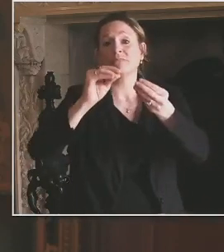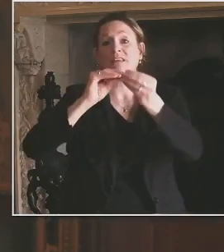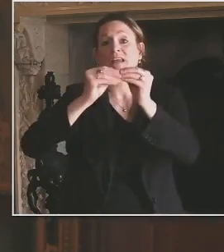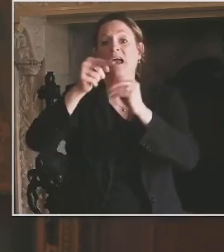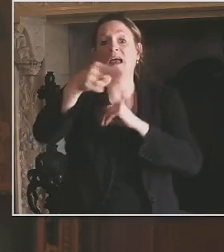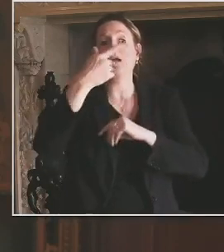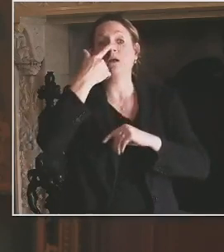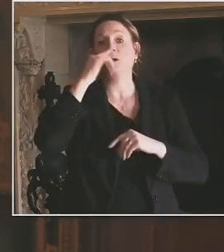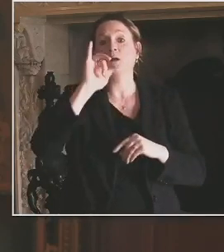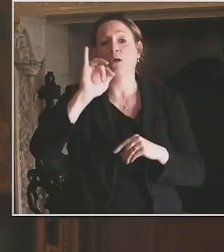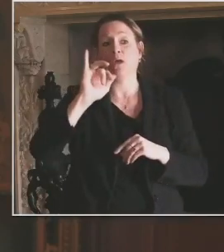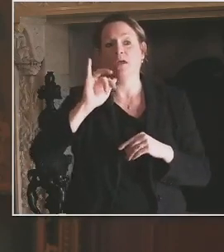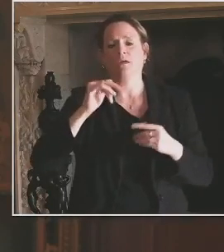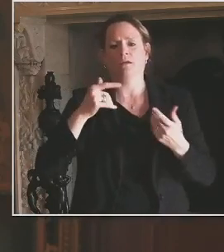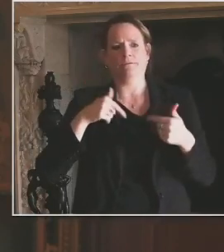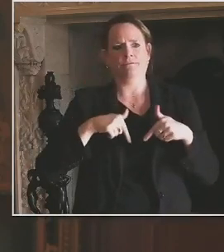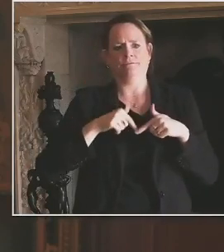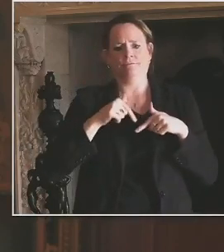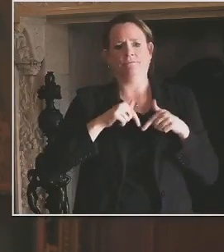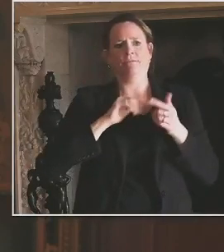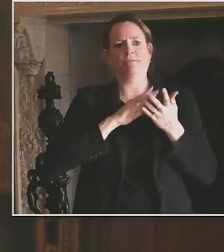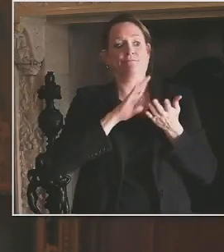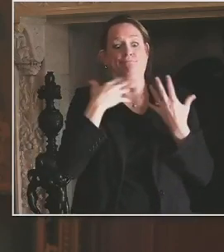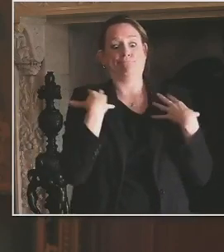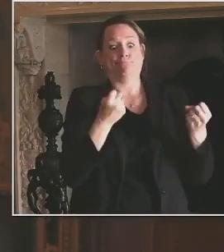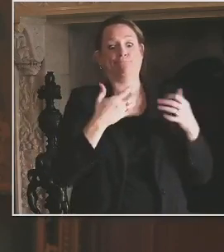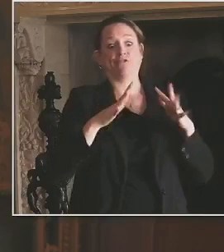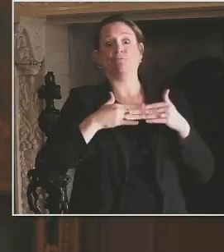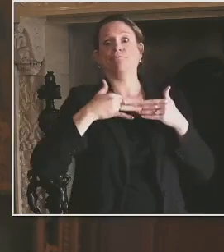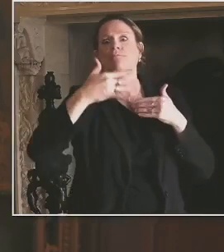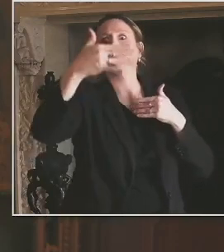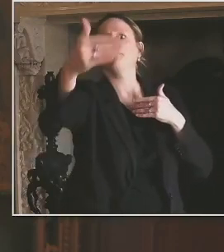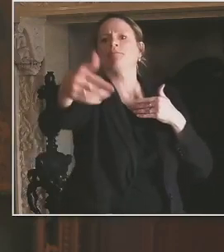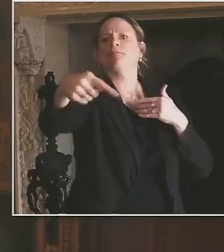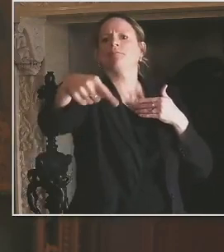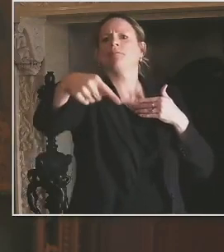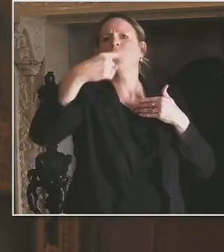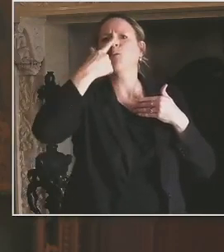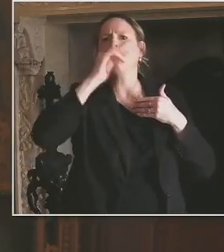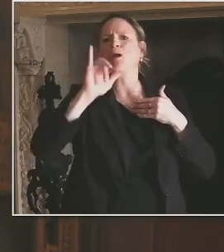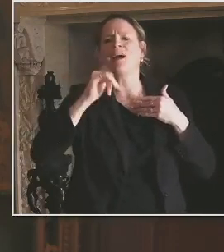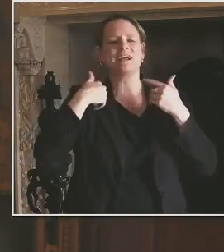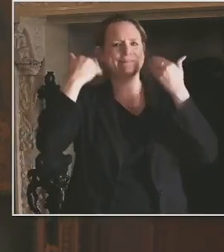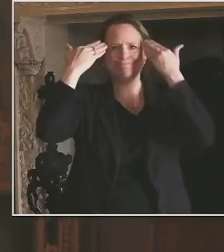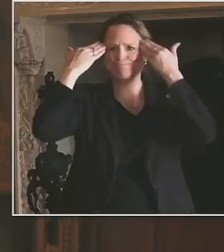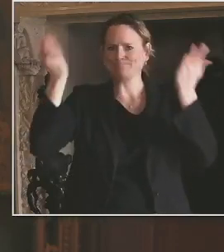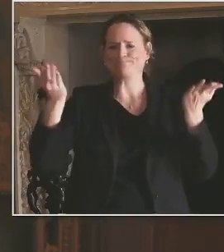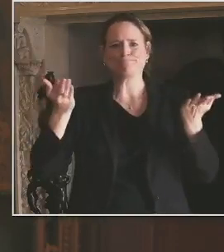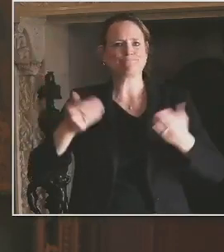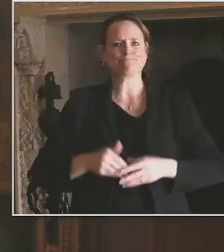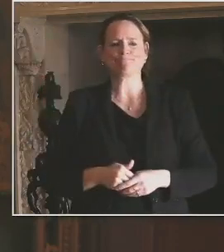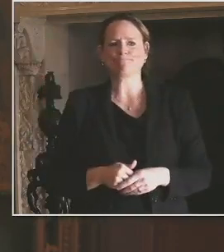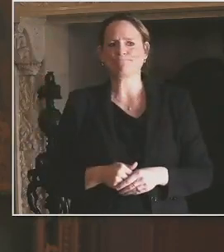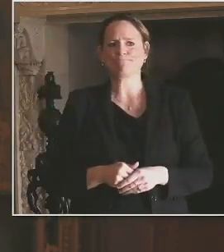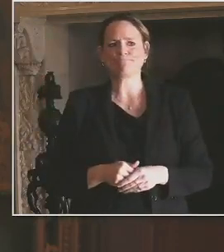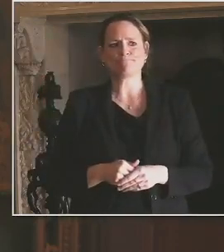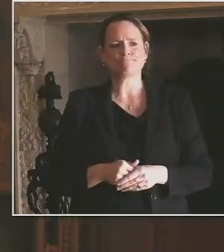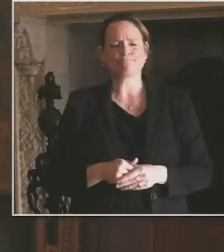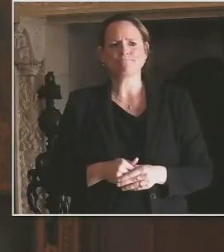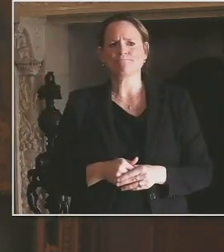things are. They're definitely a minority of the cases have these unusual things. The other thing in children, of course, we've talked about is this